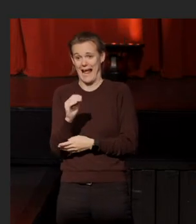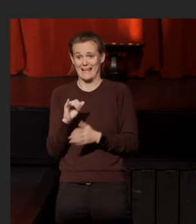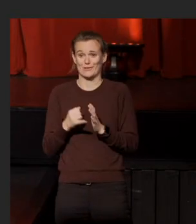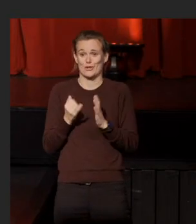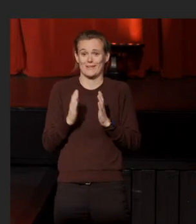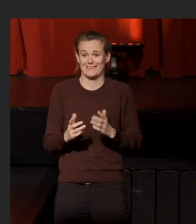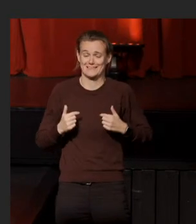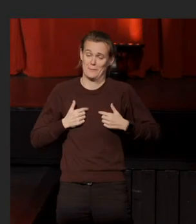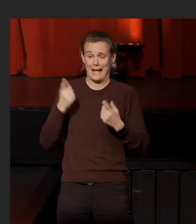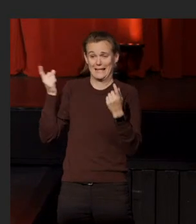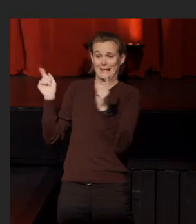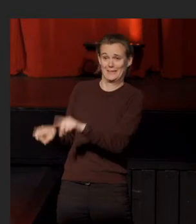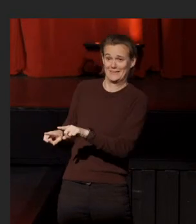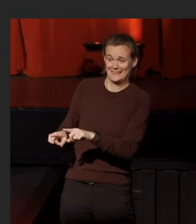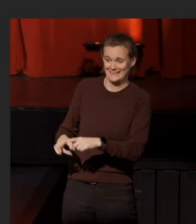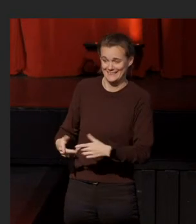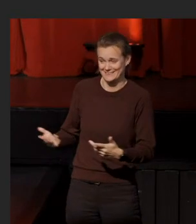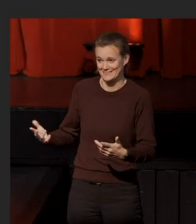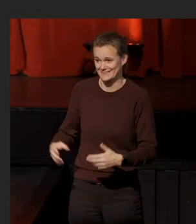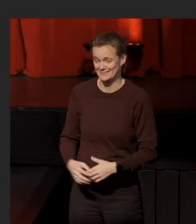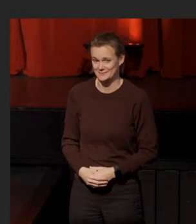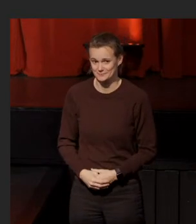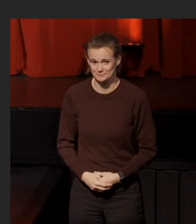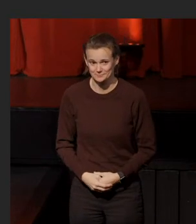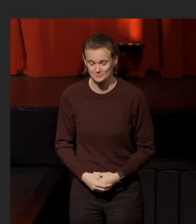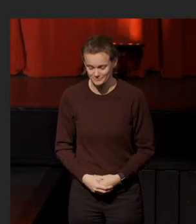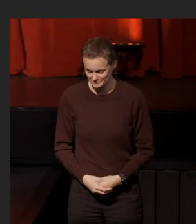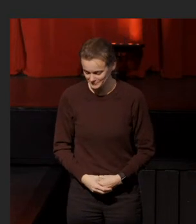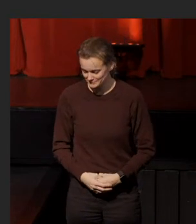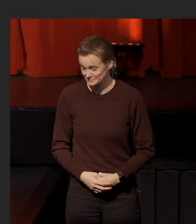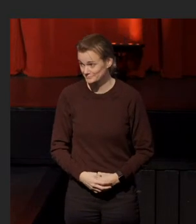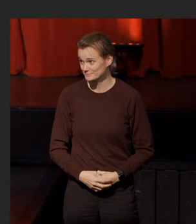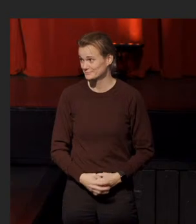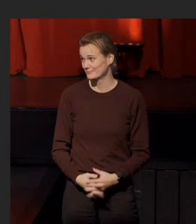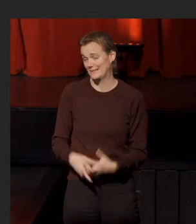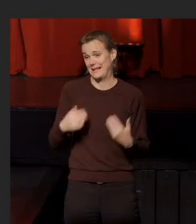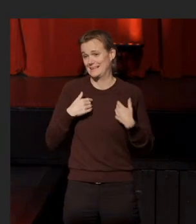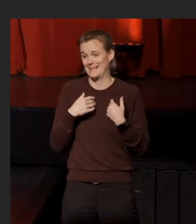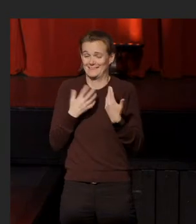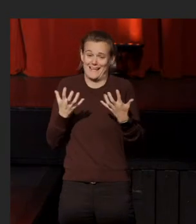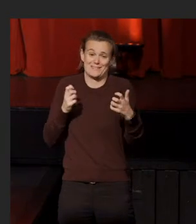That was an easy one for cheap applause. I knew that. I just said that.